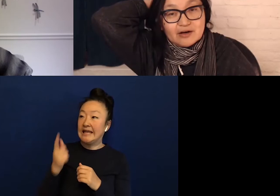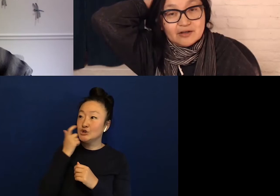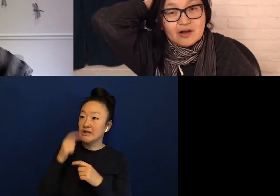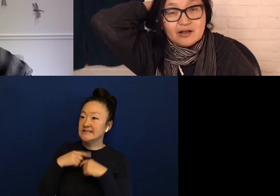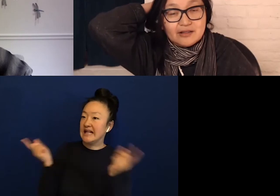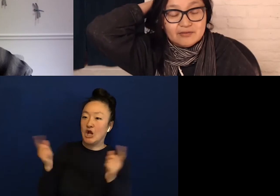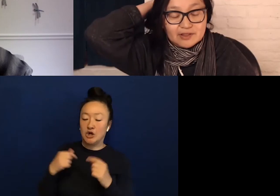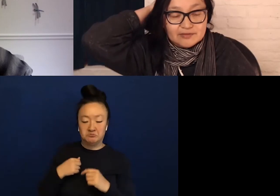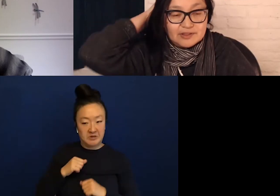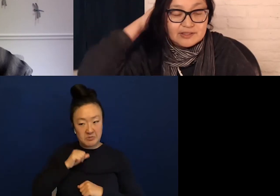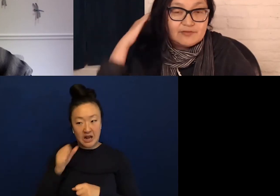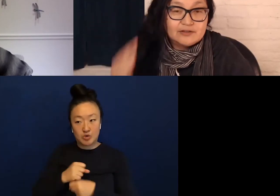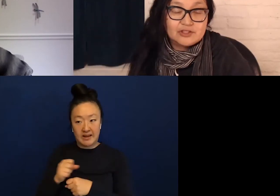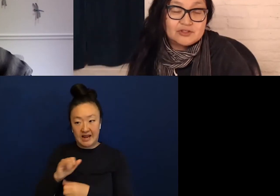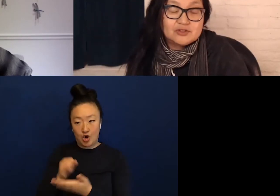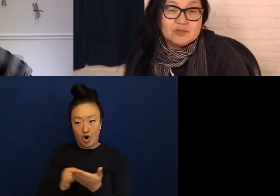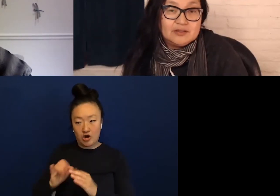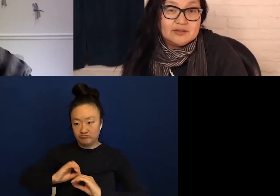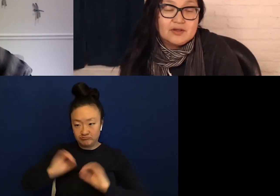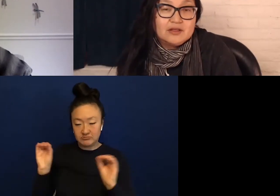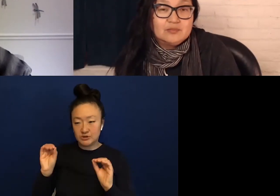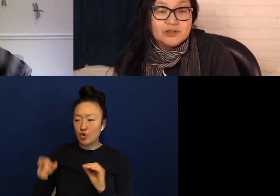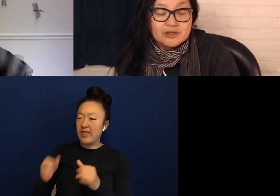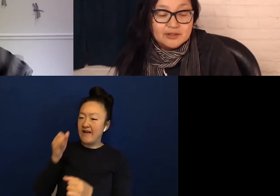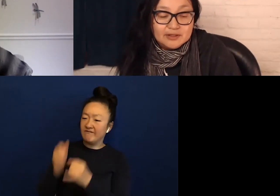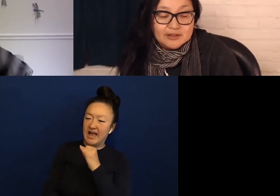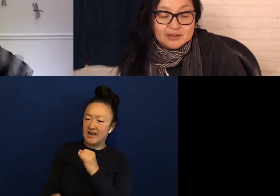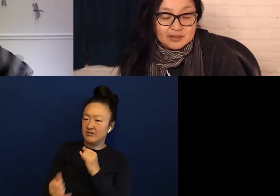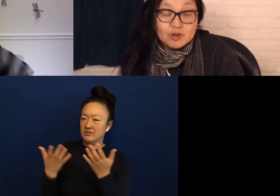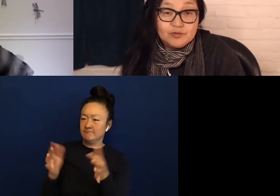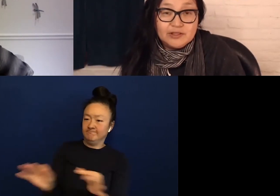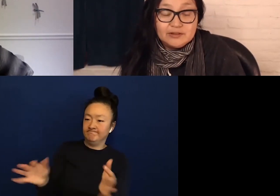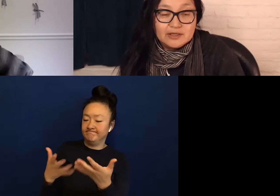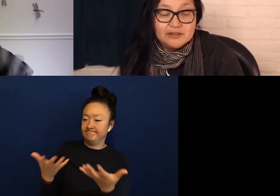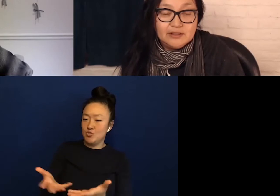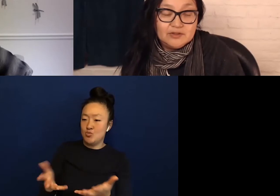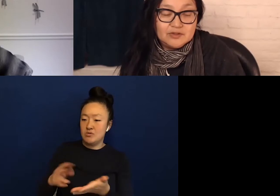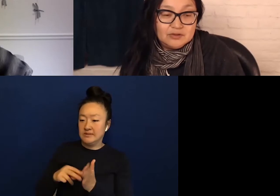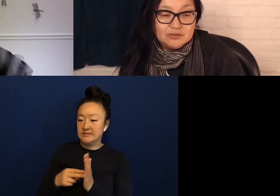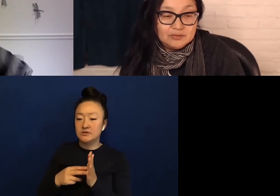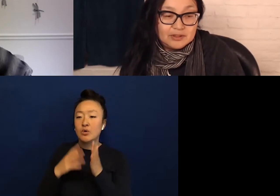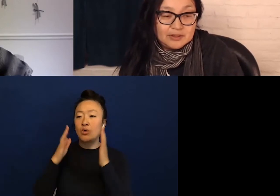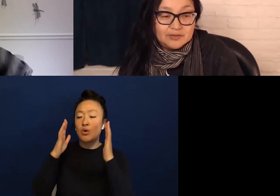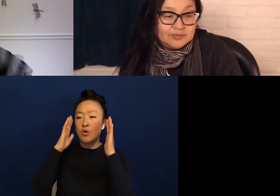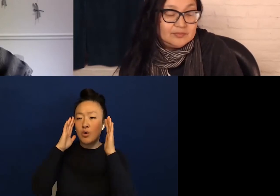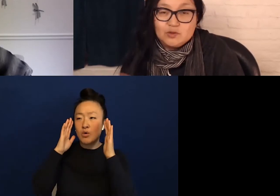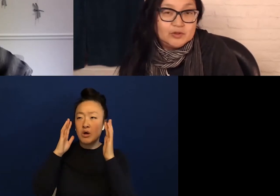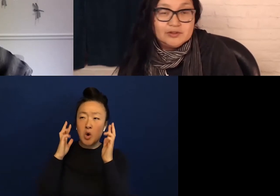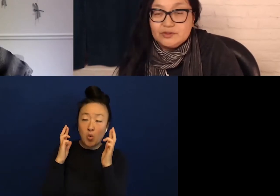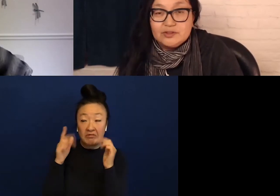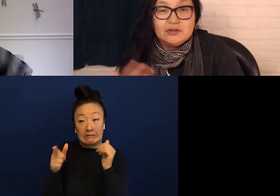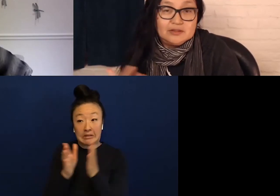make art at all. And what does that final gesture mean? So I think the book hopefully kind of leads you.